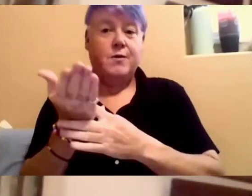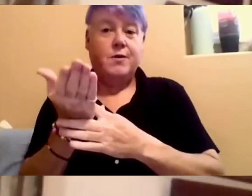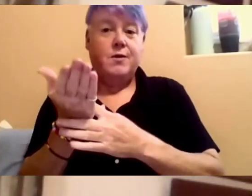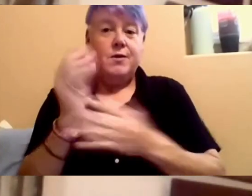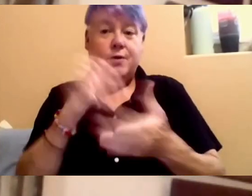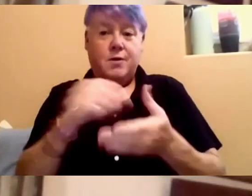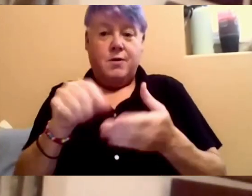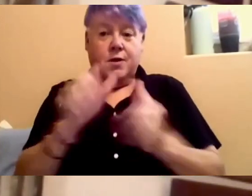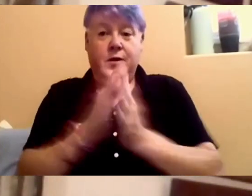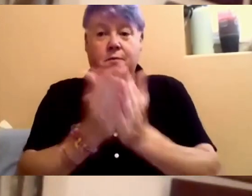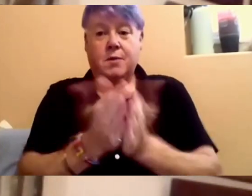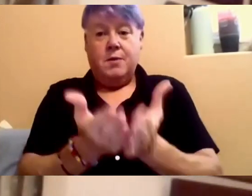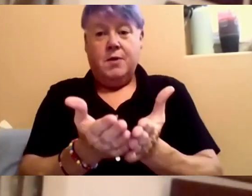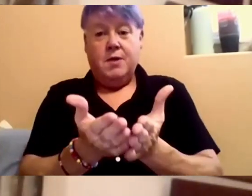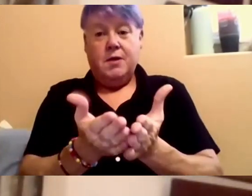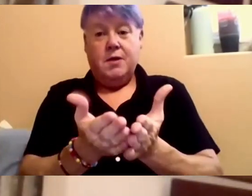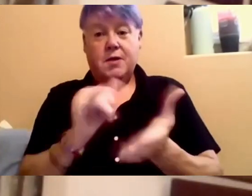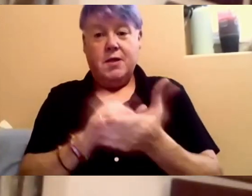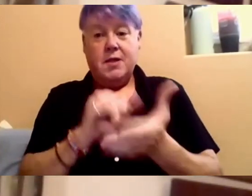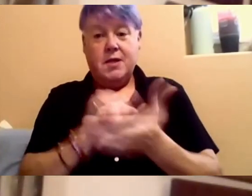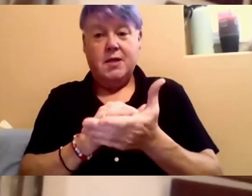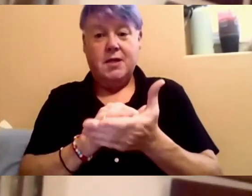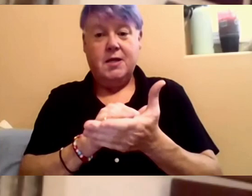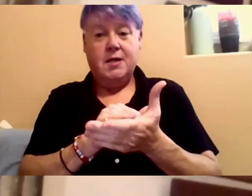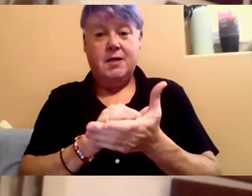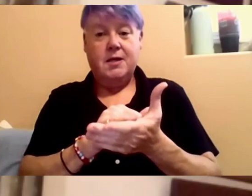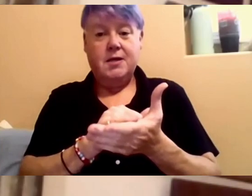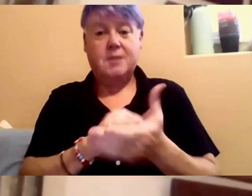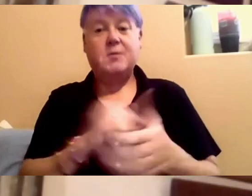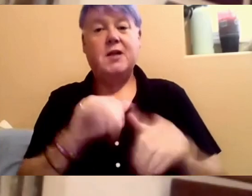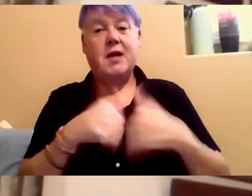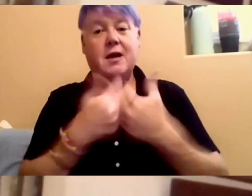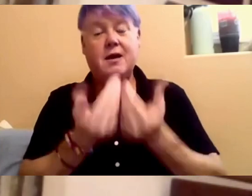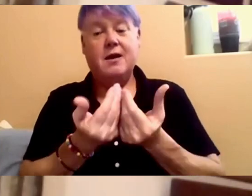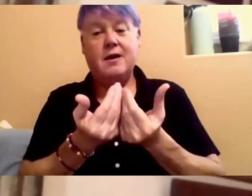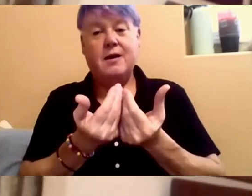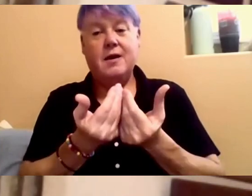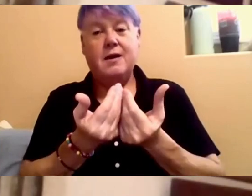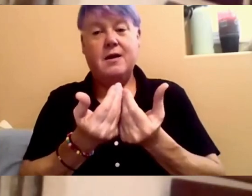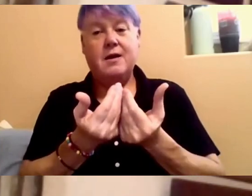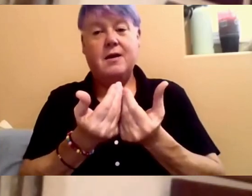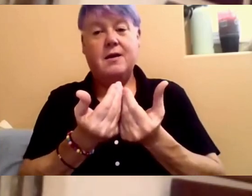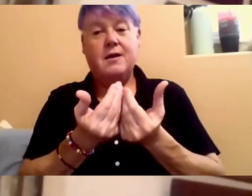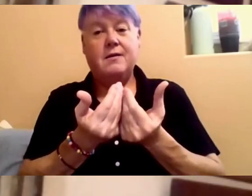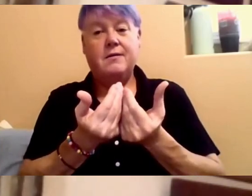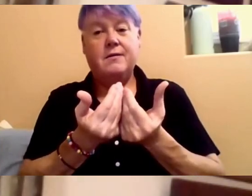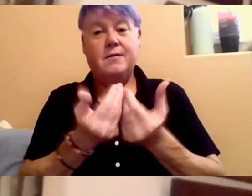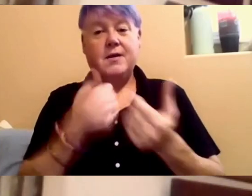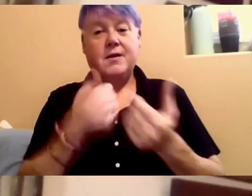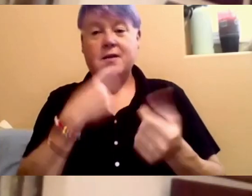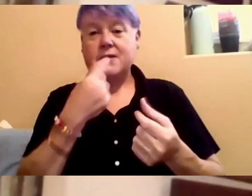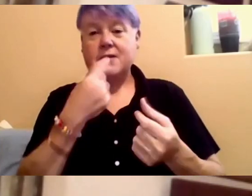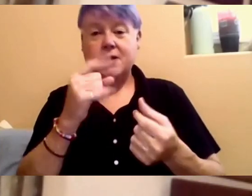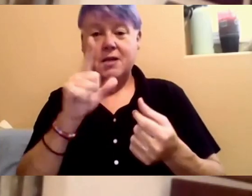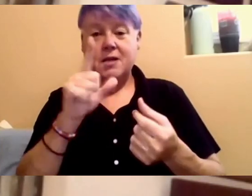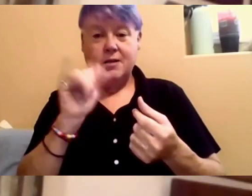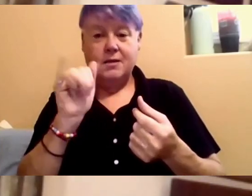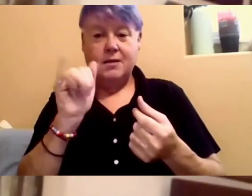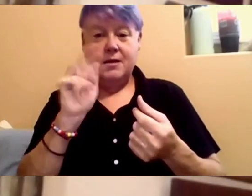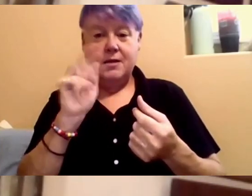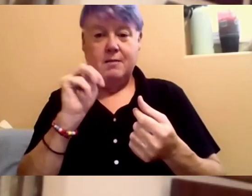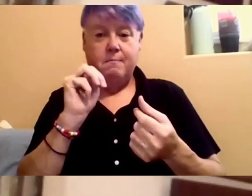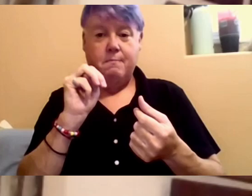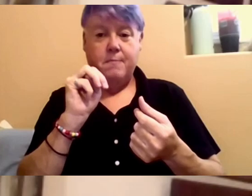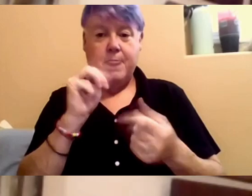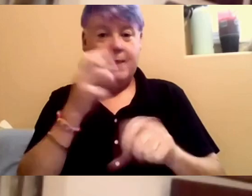my books, that has been key. I say Liam was